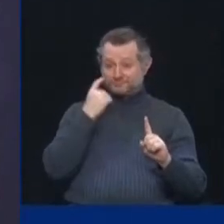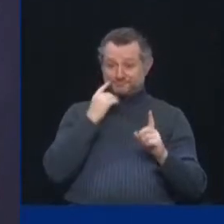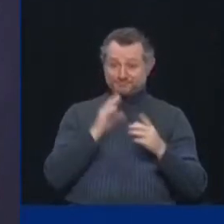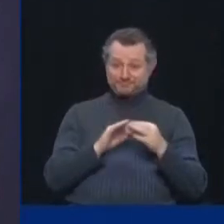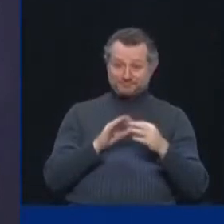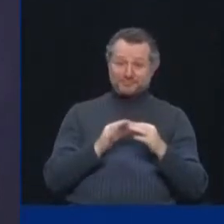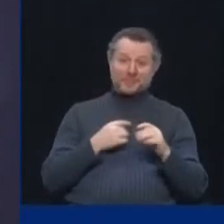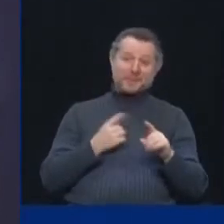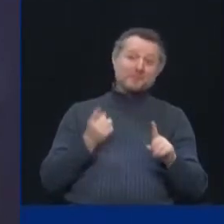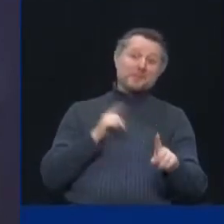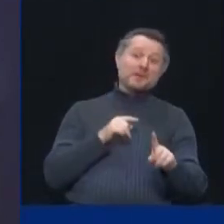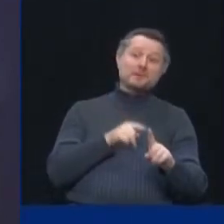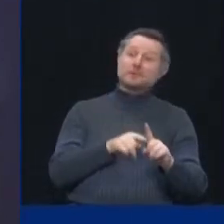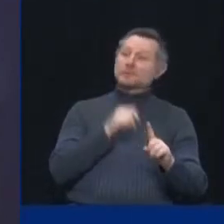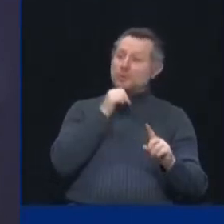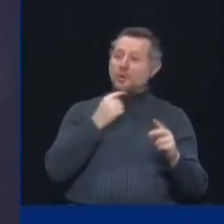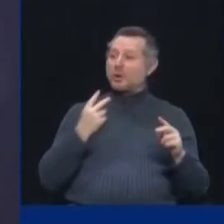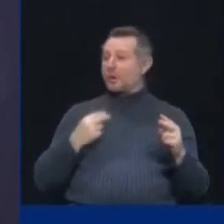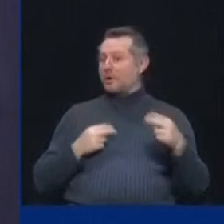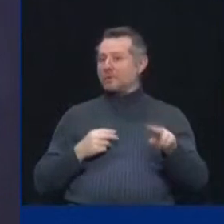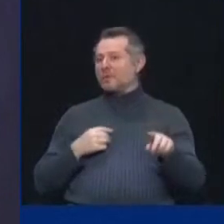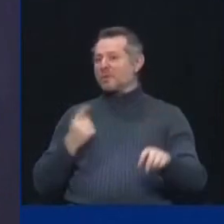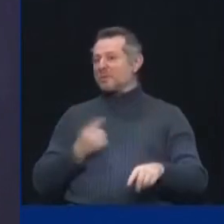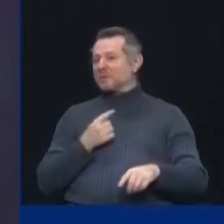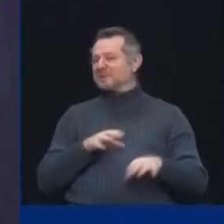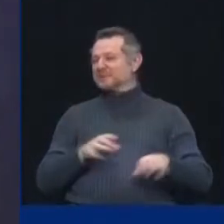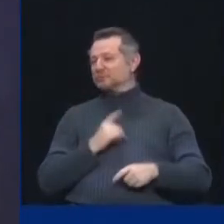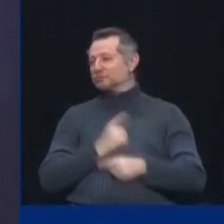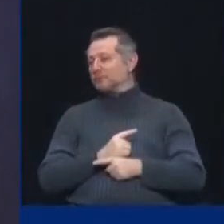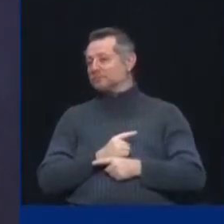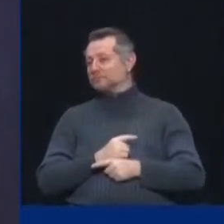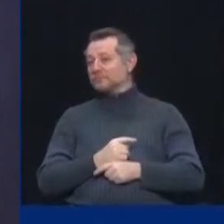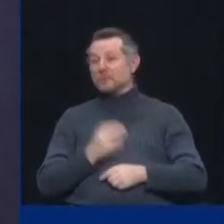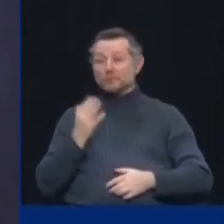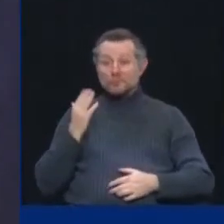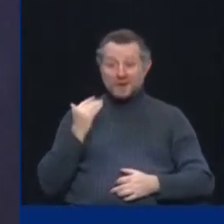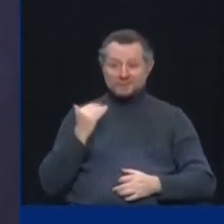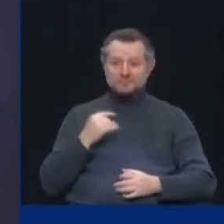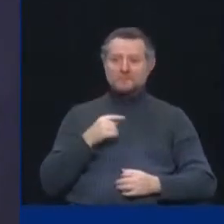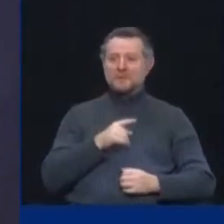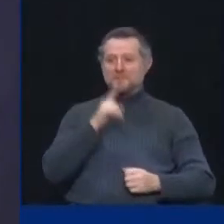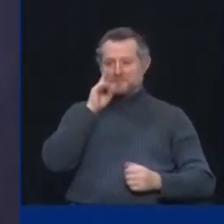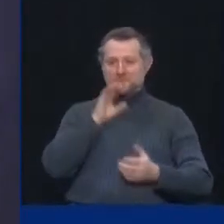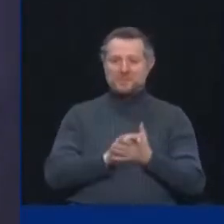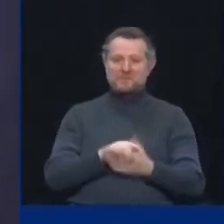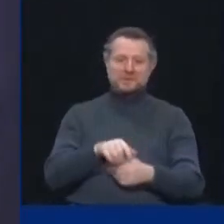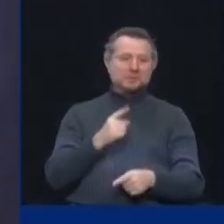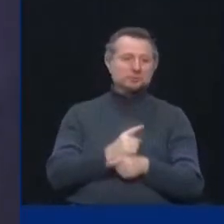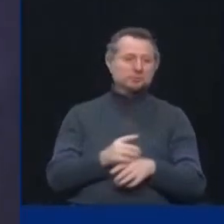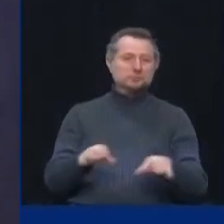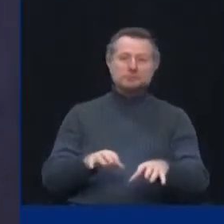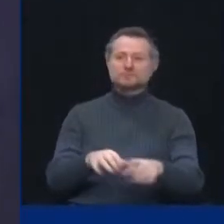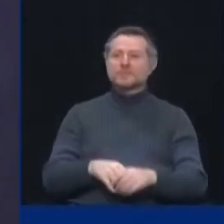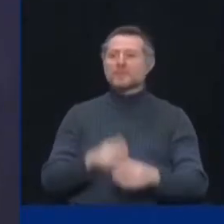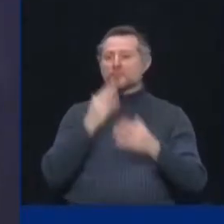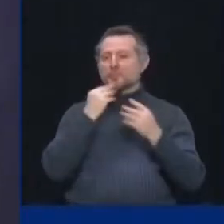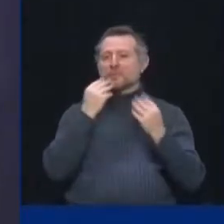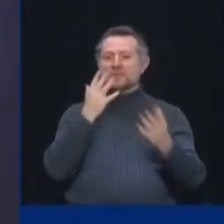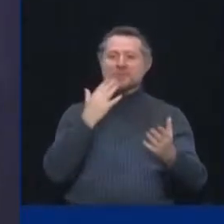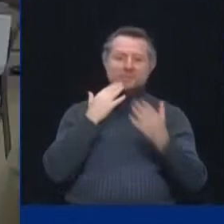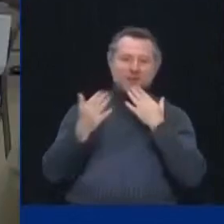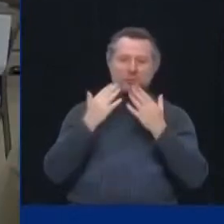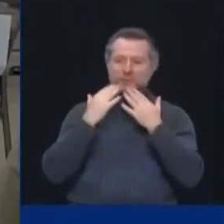only because it's the right thing. And that is a beautiful thing. Thank you to all. Thank you and congratulations.